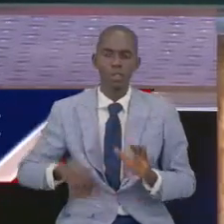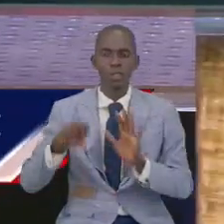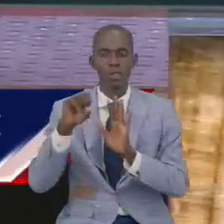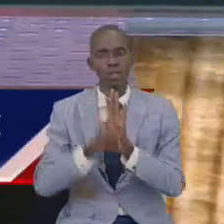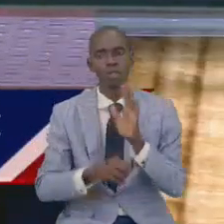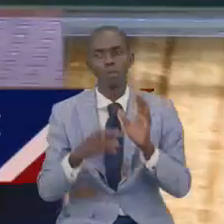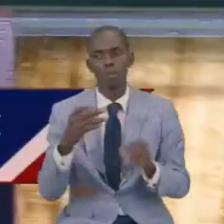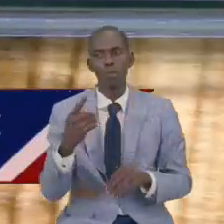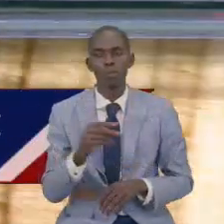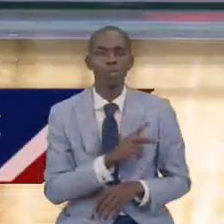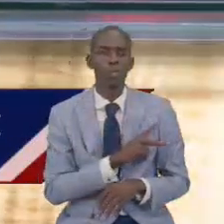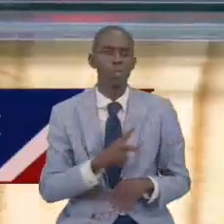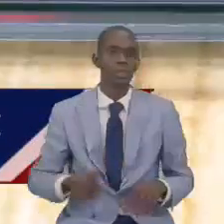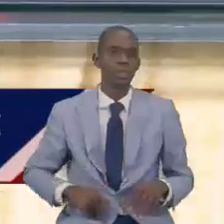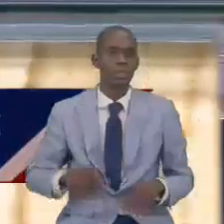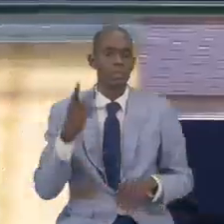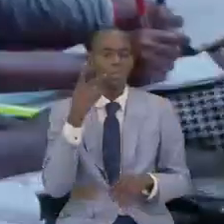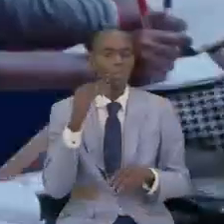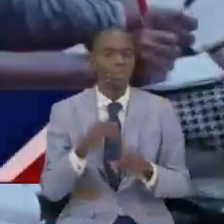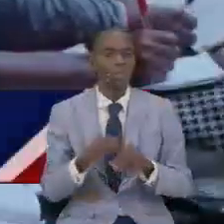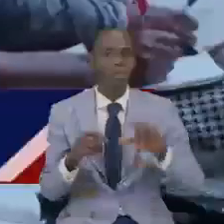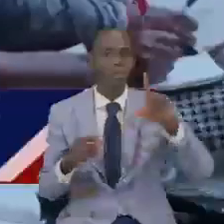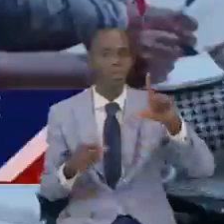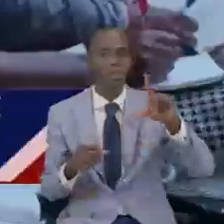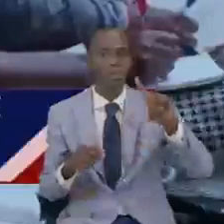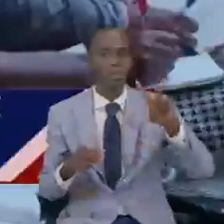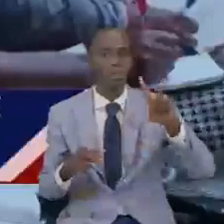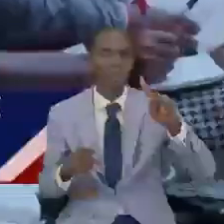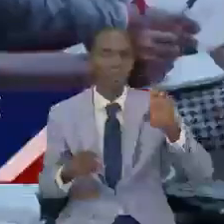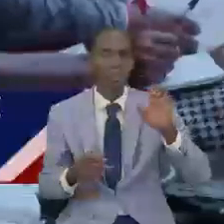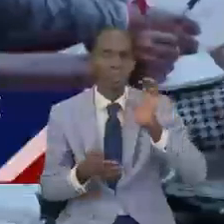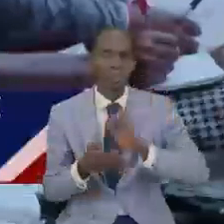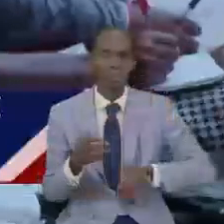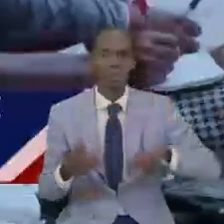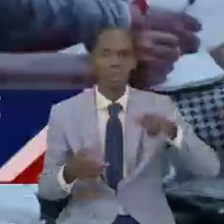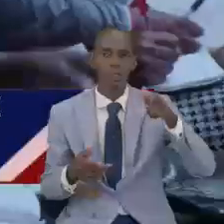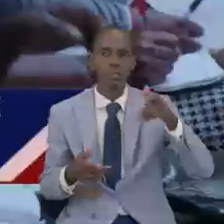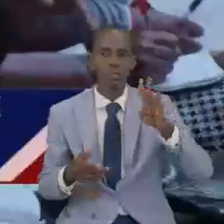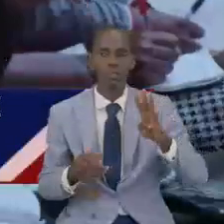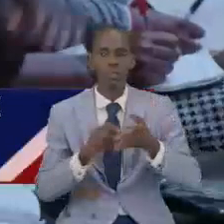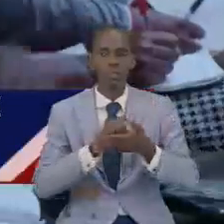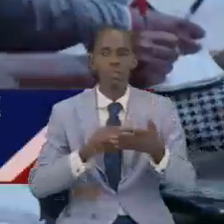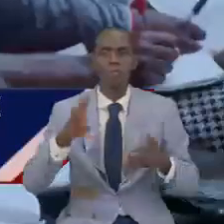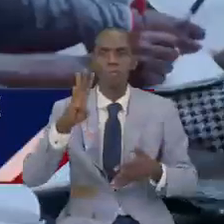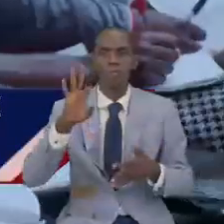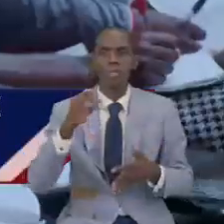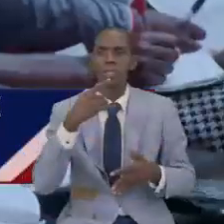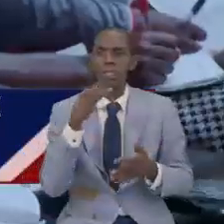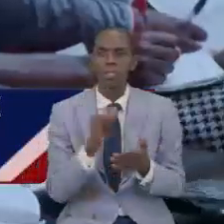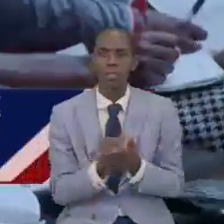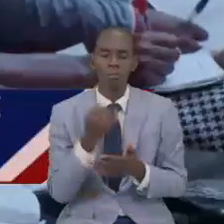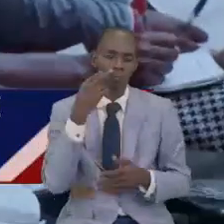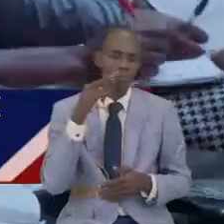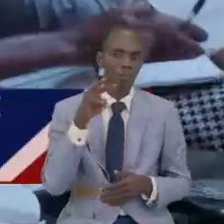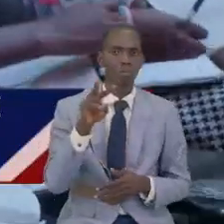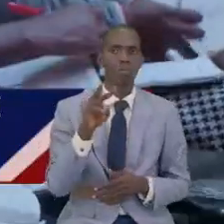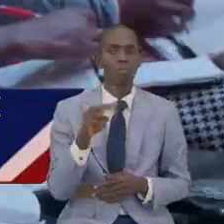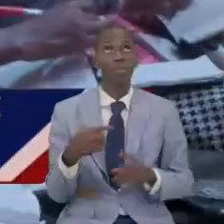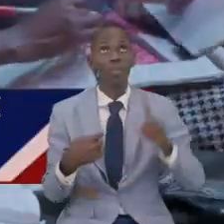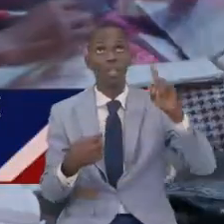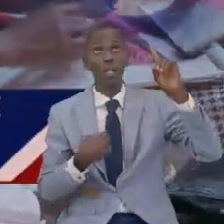says in Luke chapter 24, reading from verse 49, it says, behold, I, your